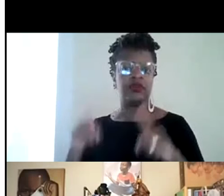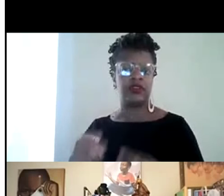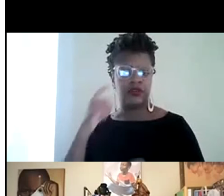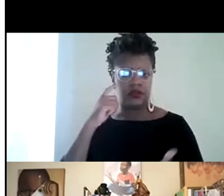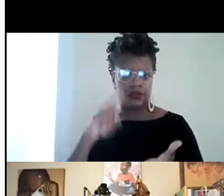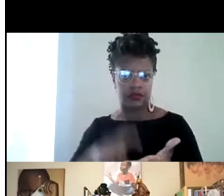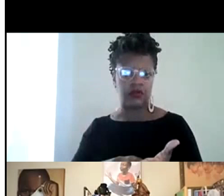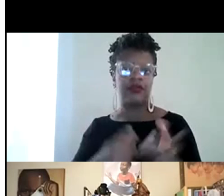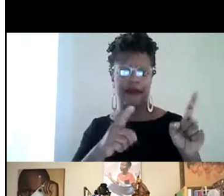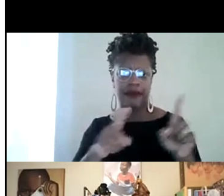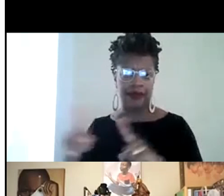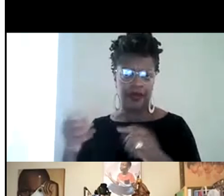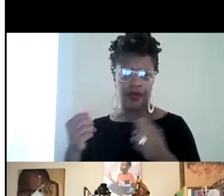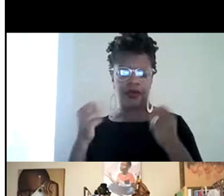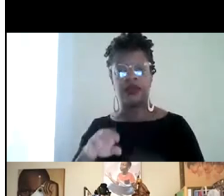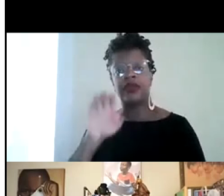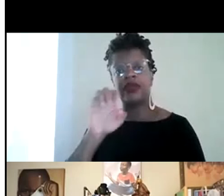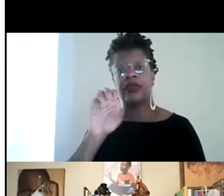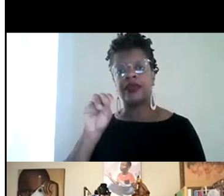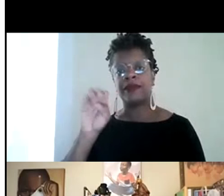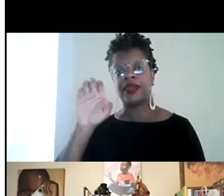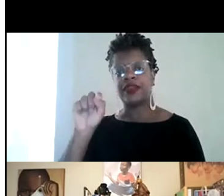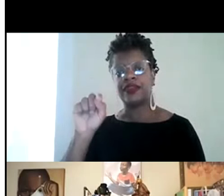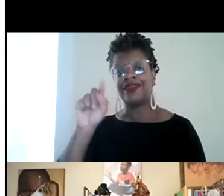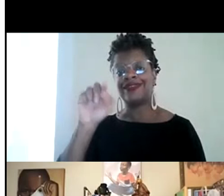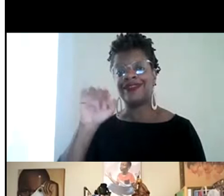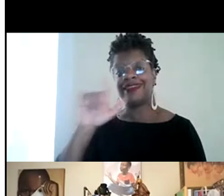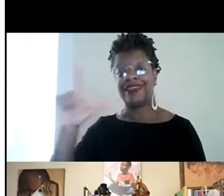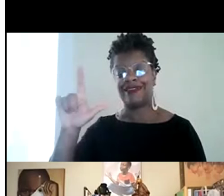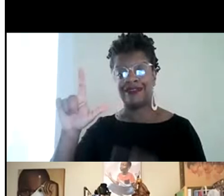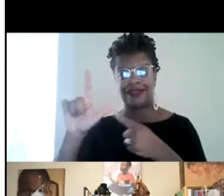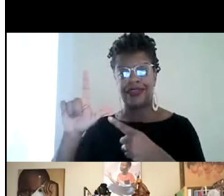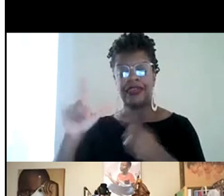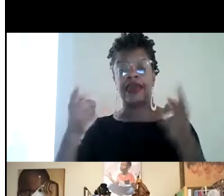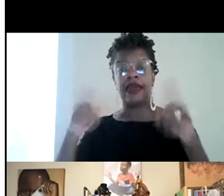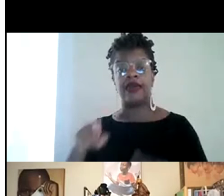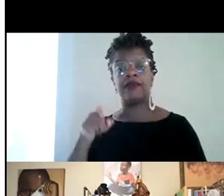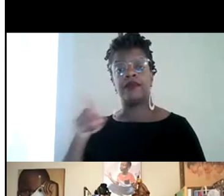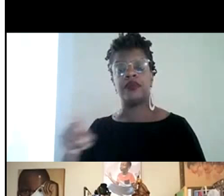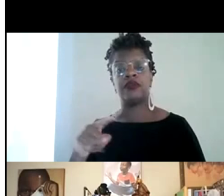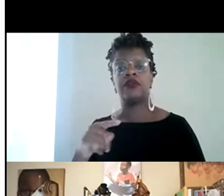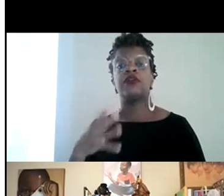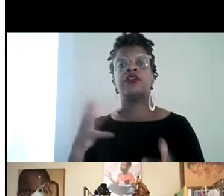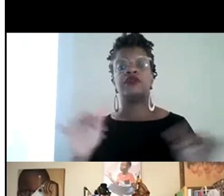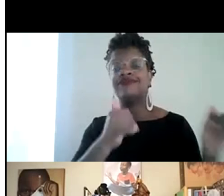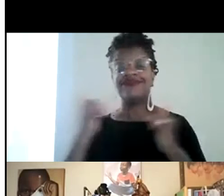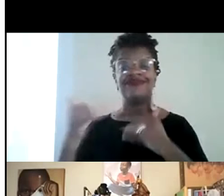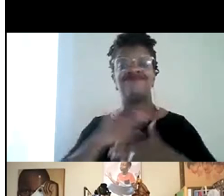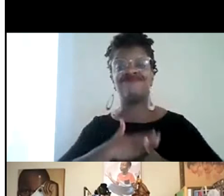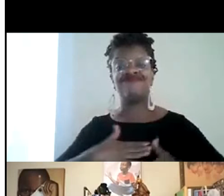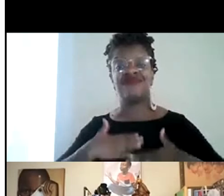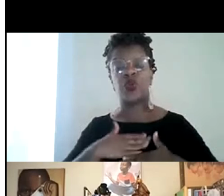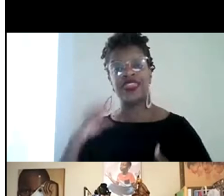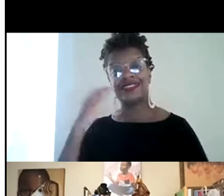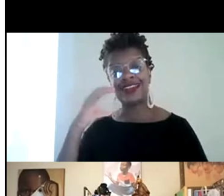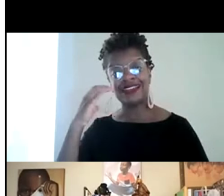upon the life of Emmett Till, who also lost his life while engaged in joyful play with his cousins